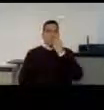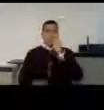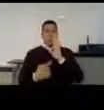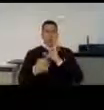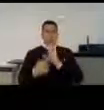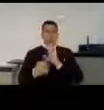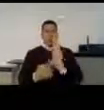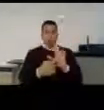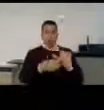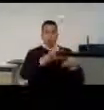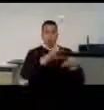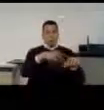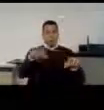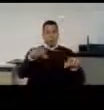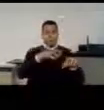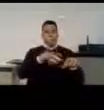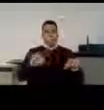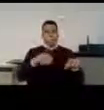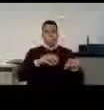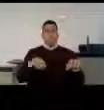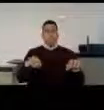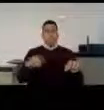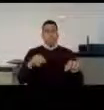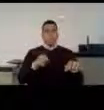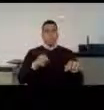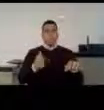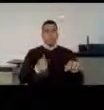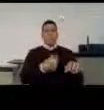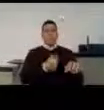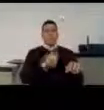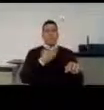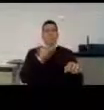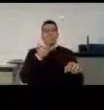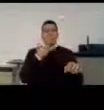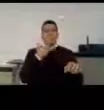food displayed that's molded,